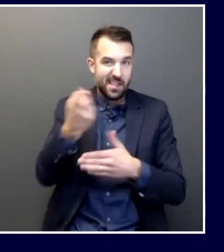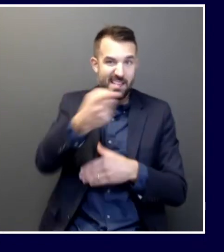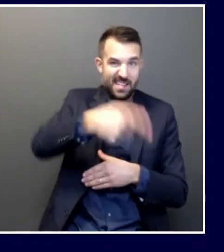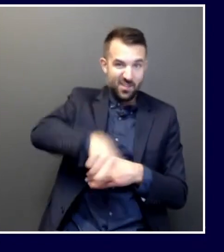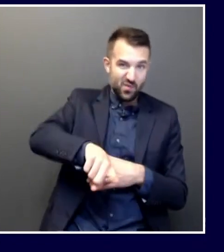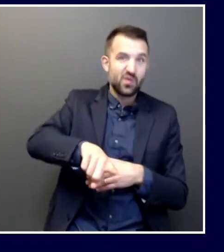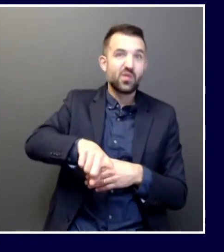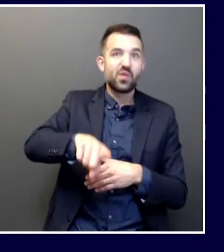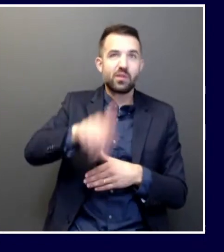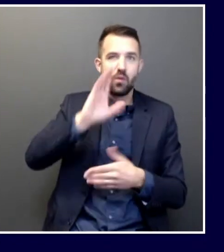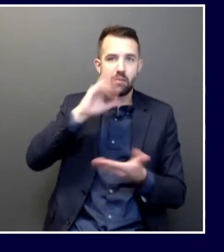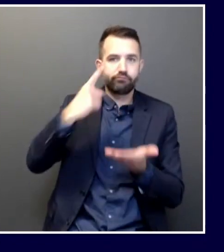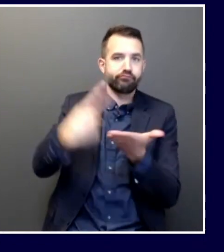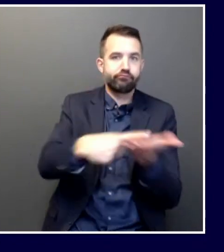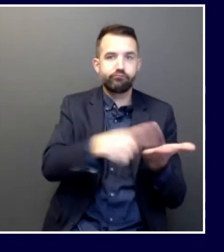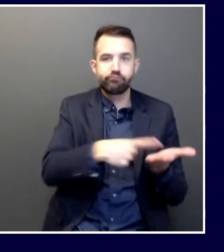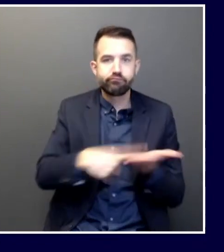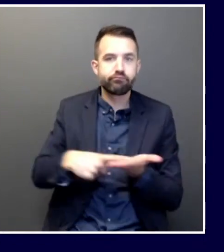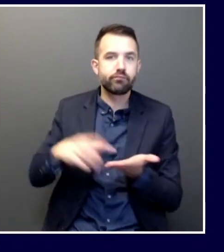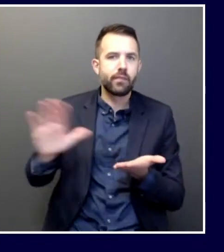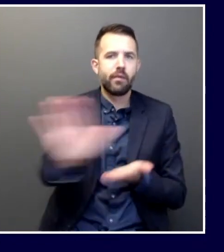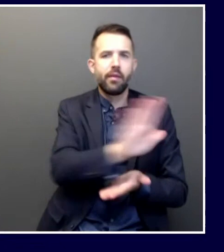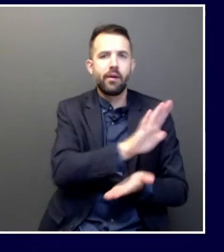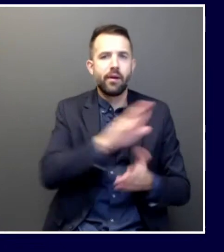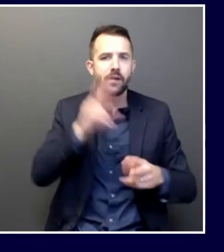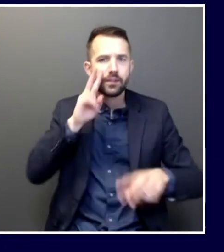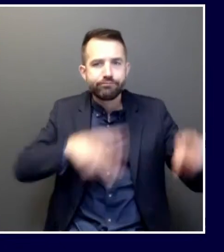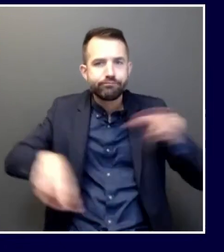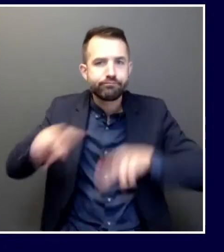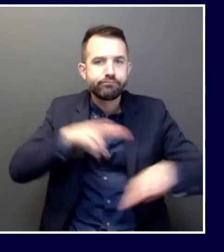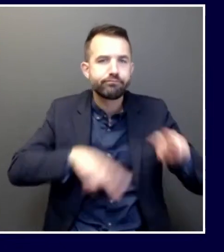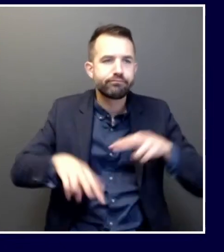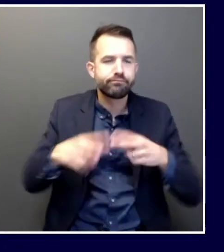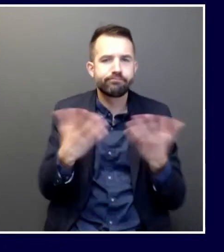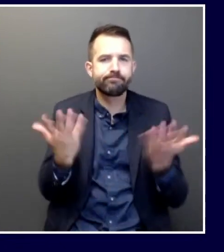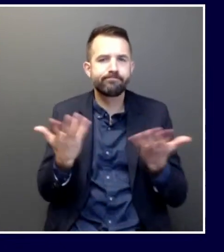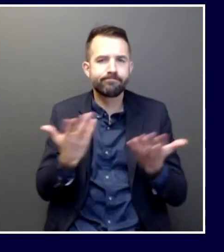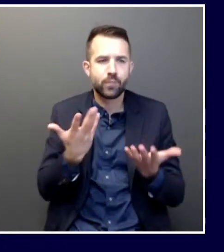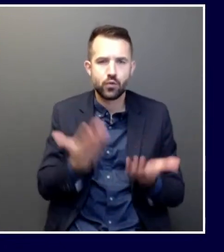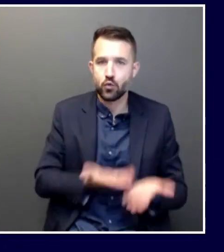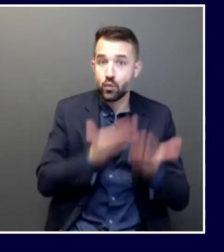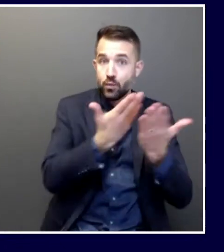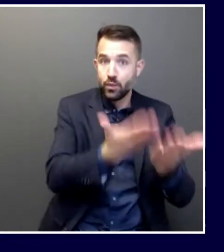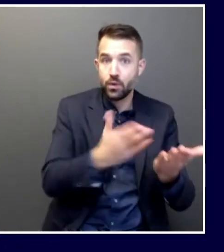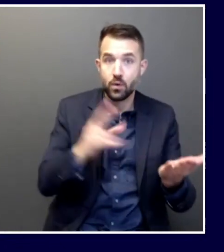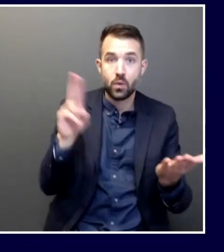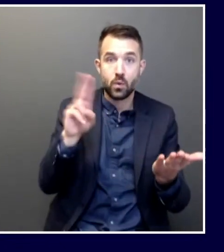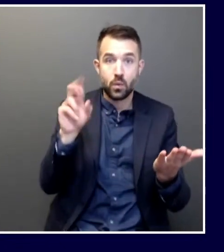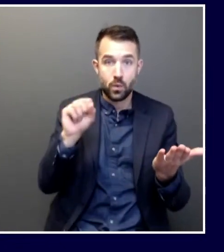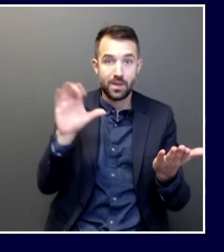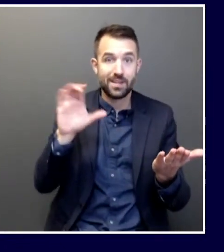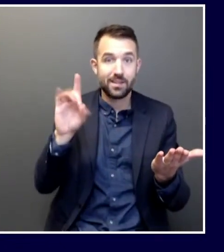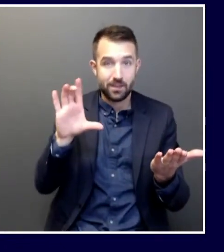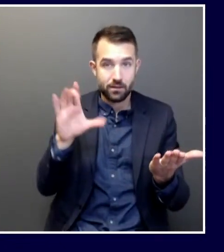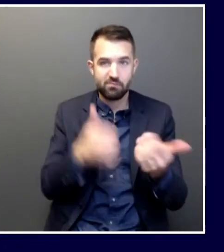clinical recommendations to the US CDC director. That meeting is happening next Tuesday and